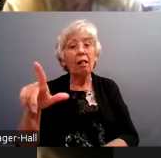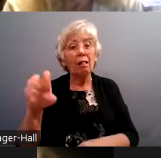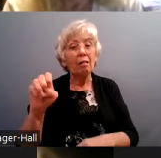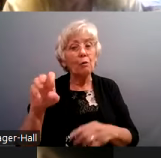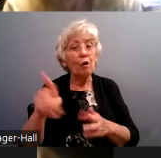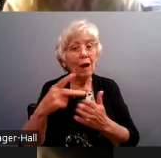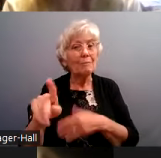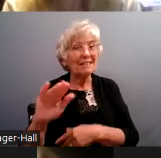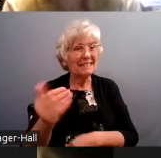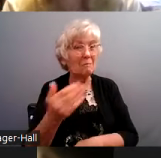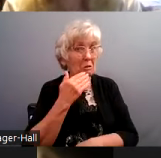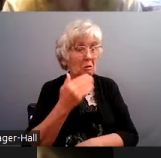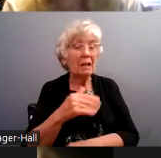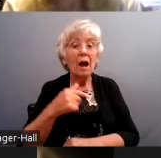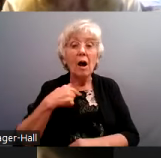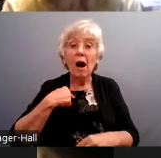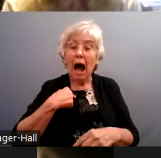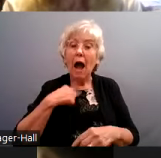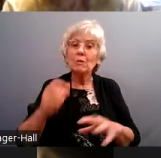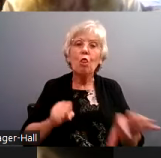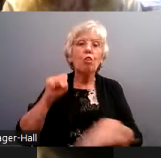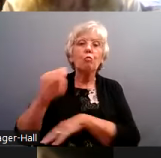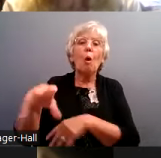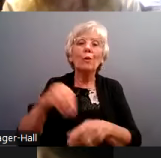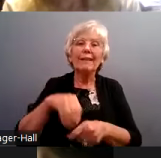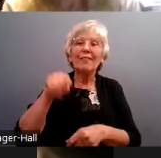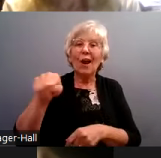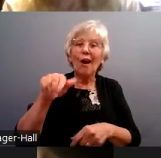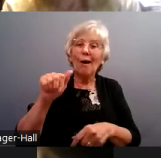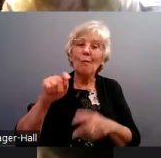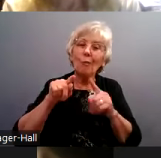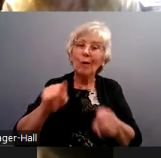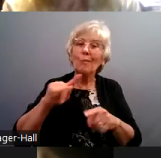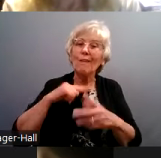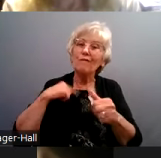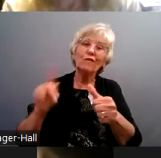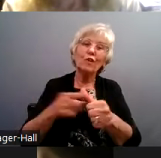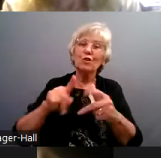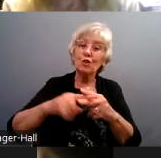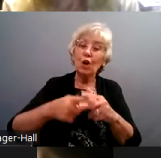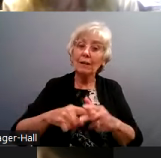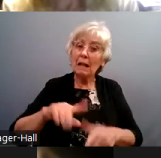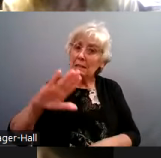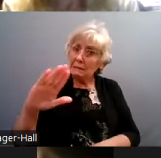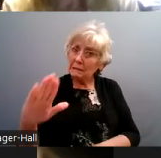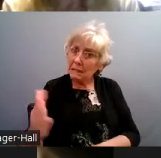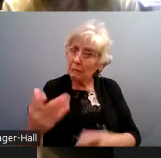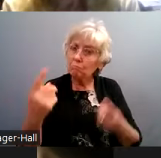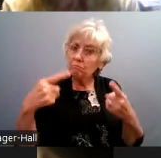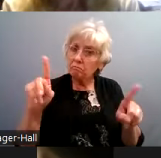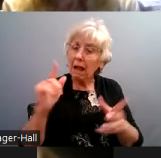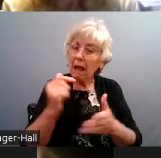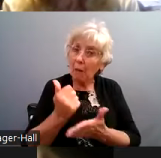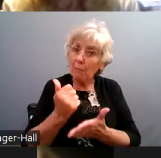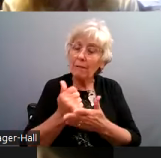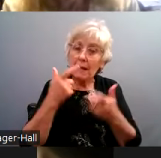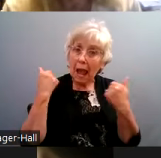thrown into it when I first started, and it seems to be working really well for the cats. And we currently